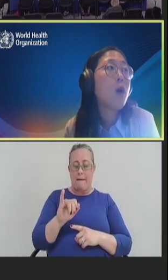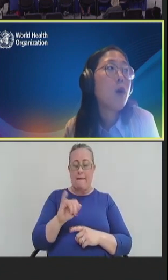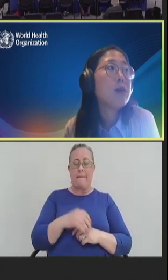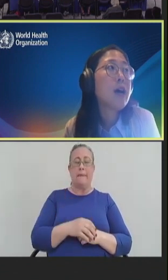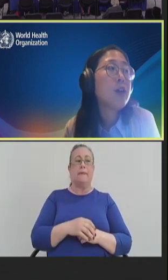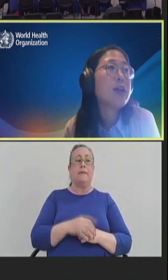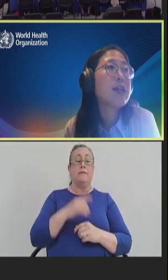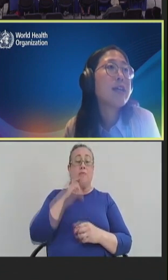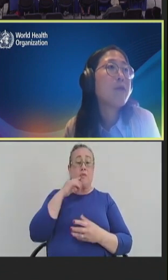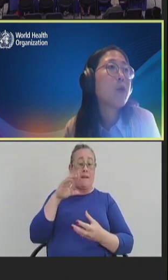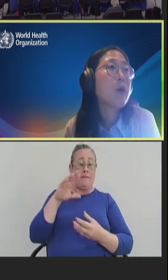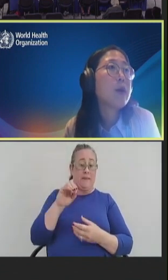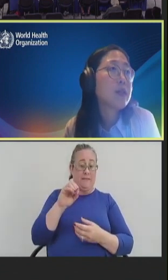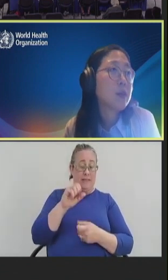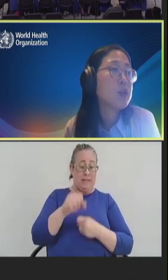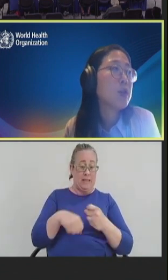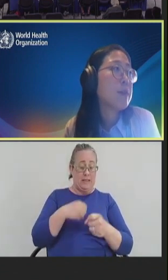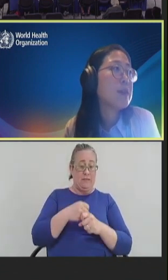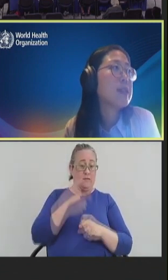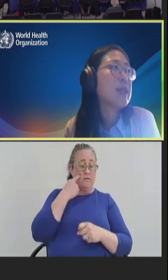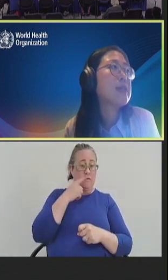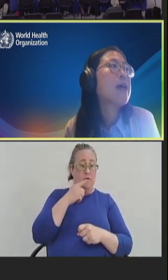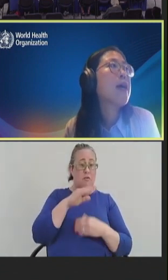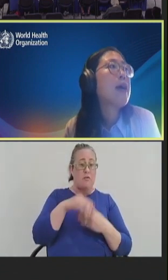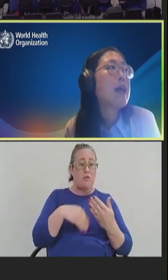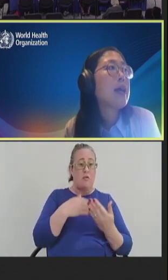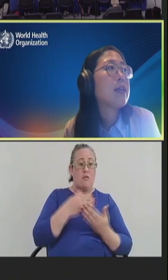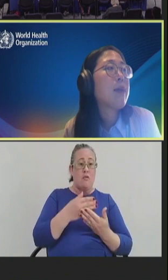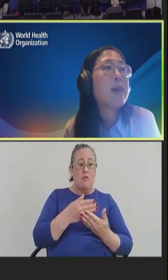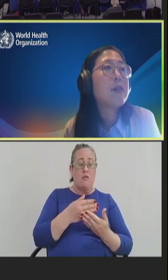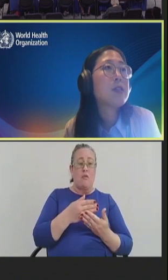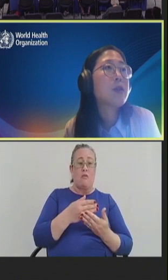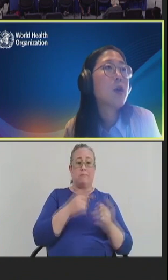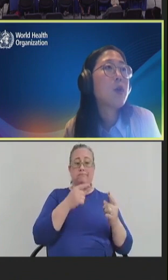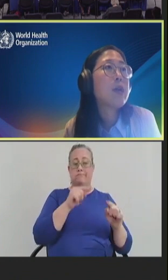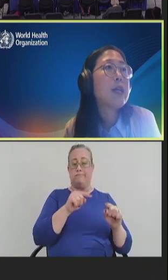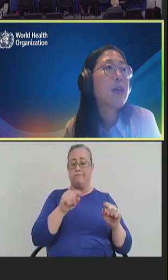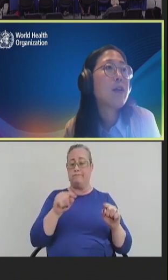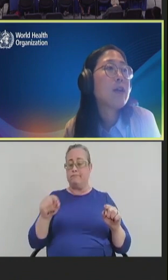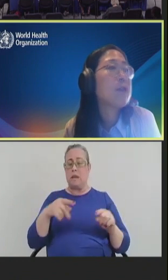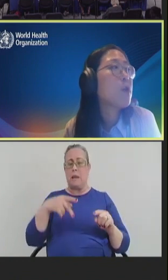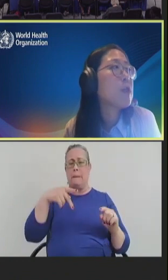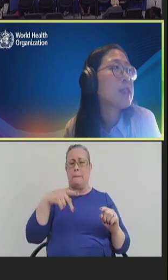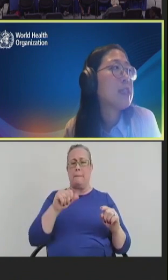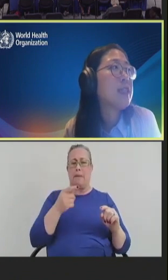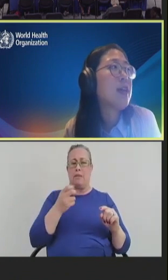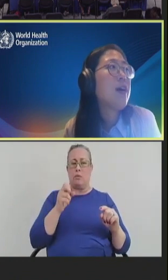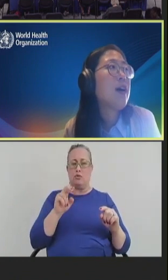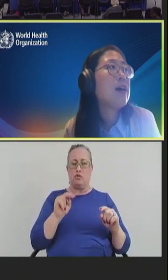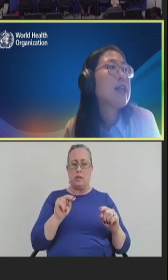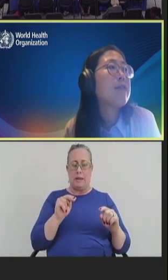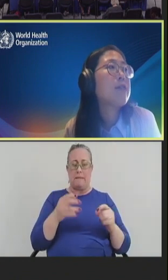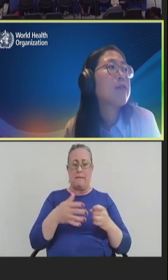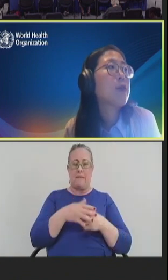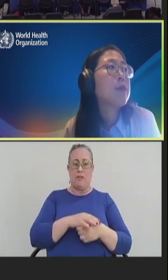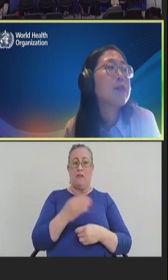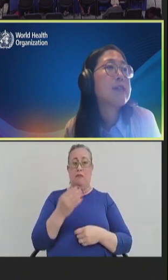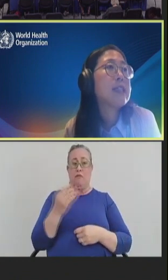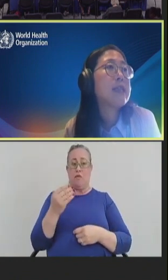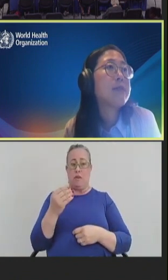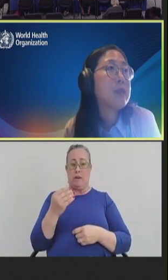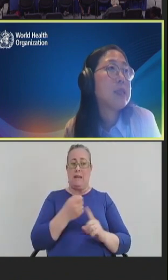for all 194 WHO member states. And the pathogen scope, we covered 14, 11